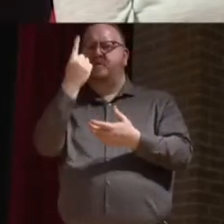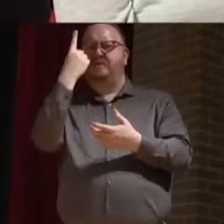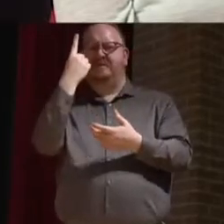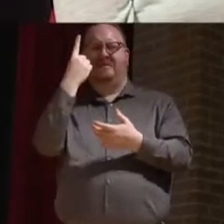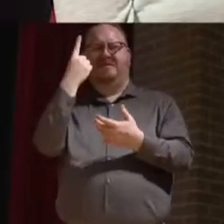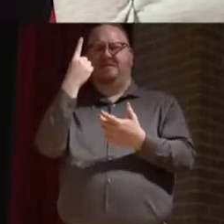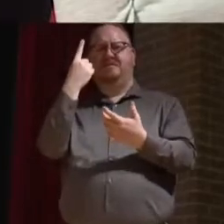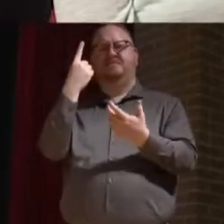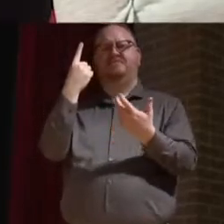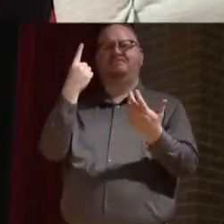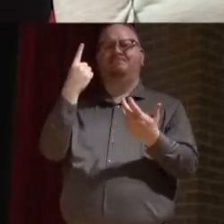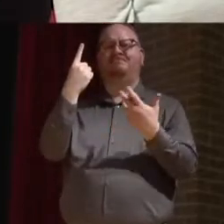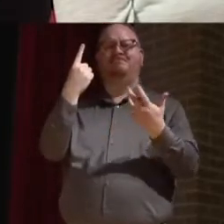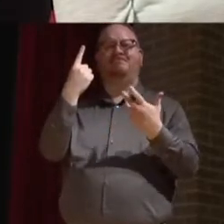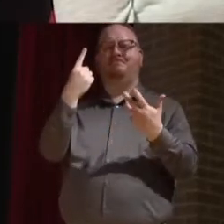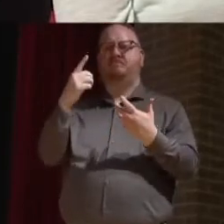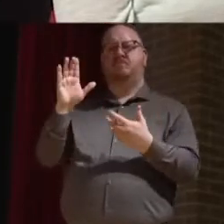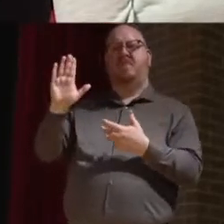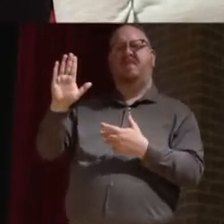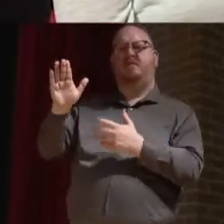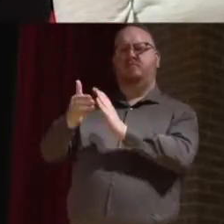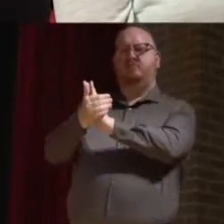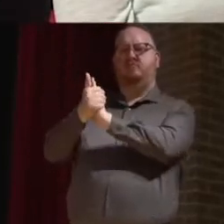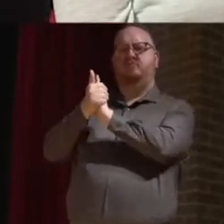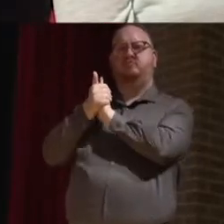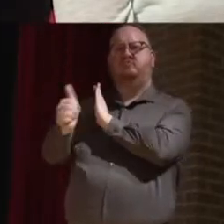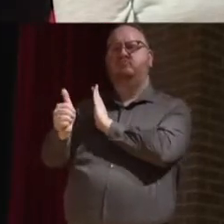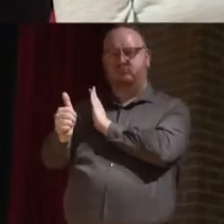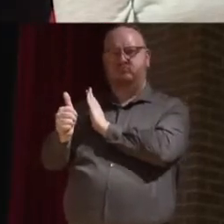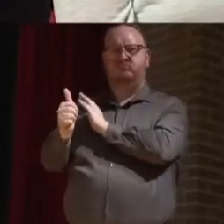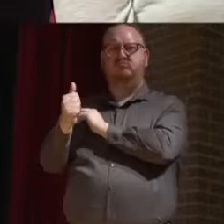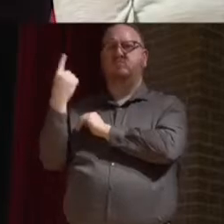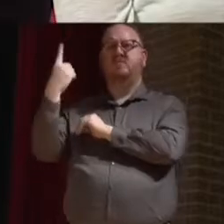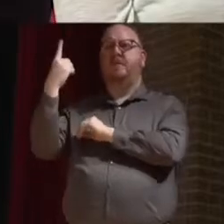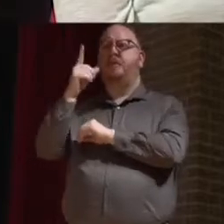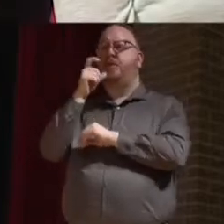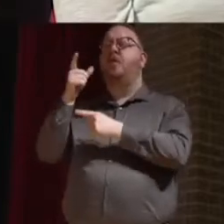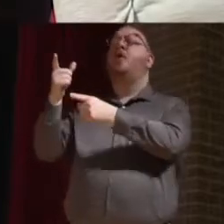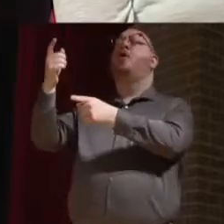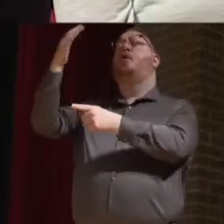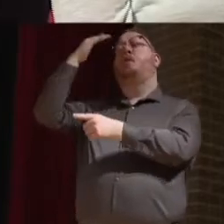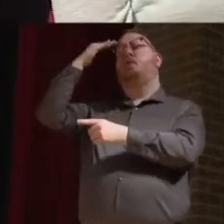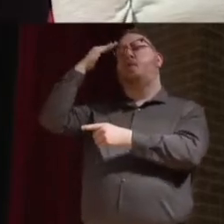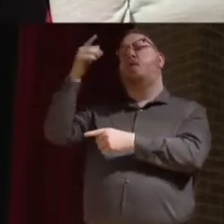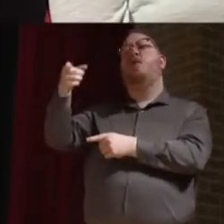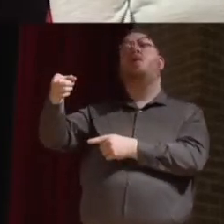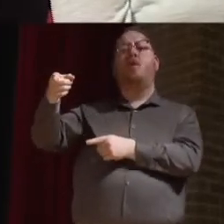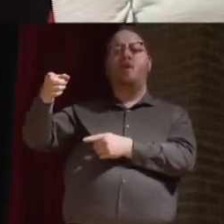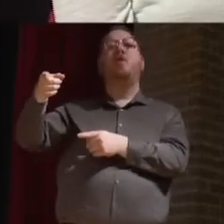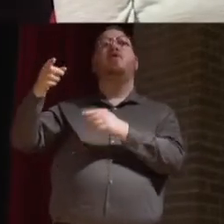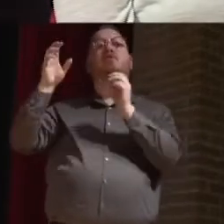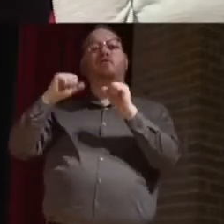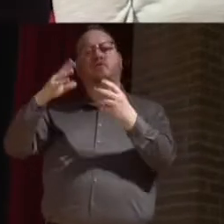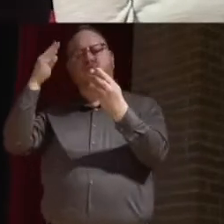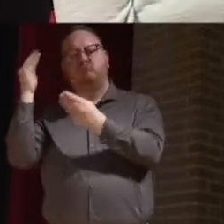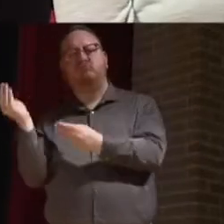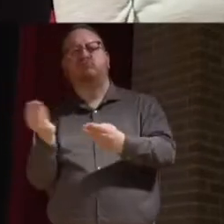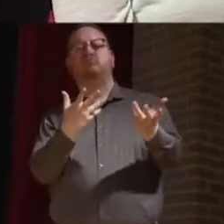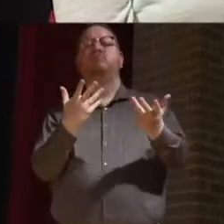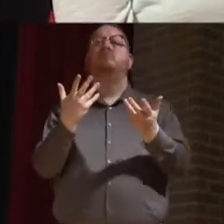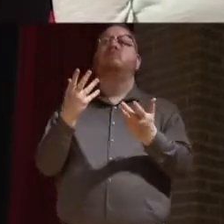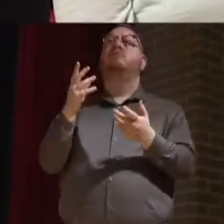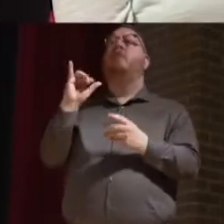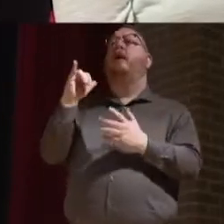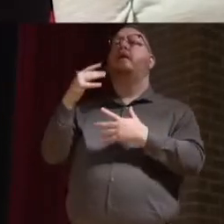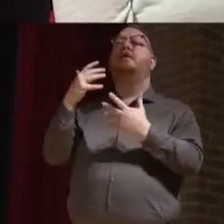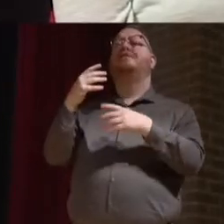abilities, what the strengths of that person really are. Somebody that knows how they work. Yeah, like a counselor that could counsel